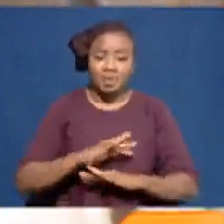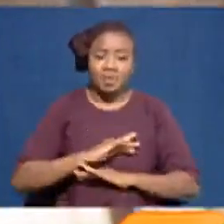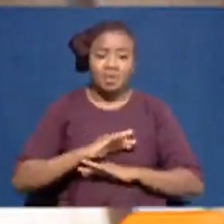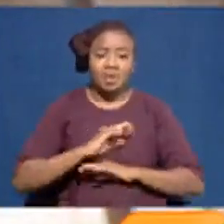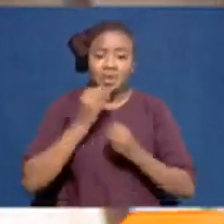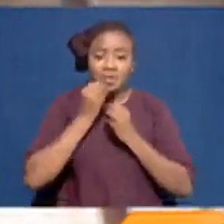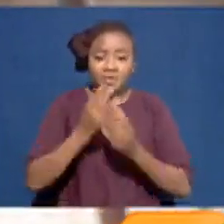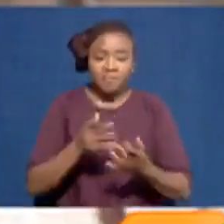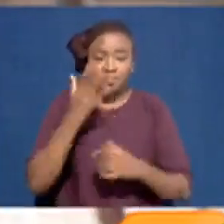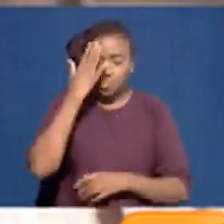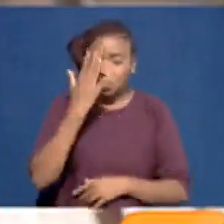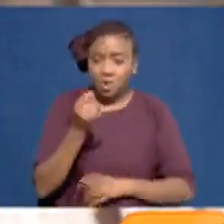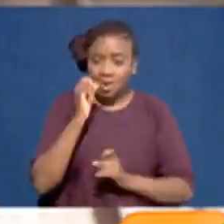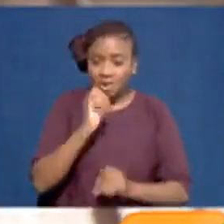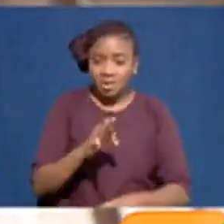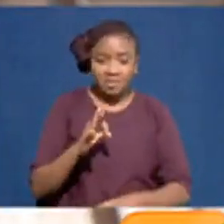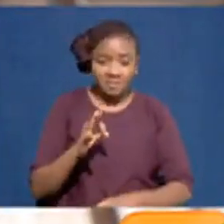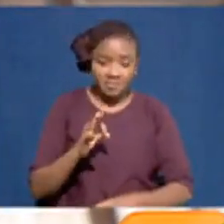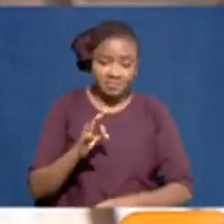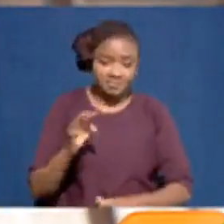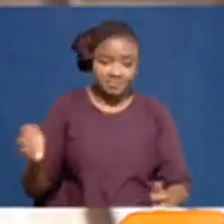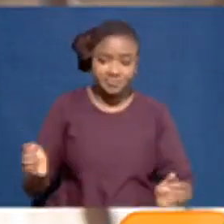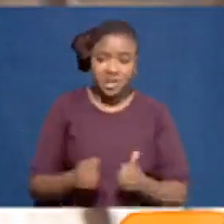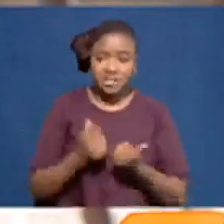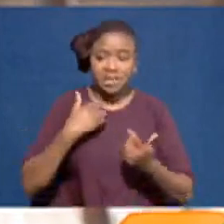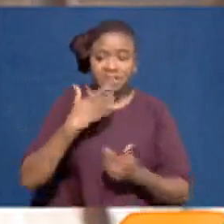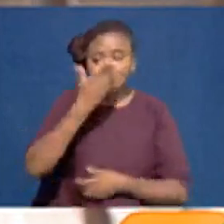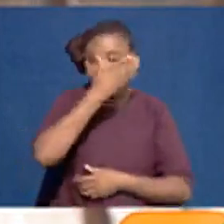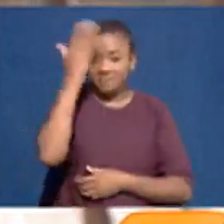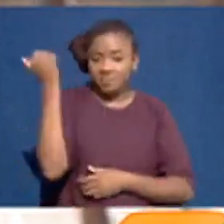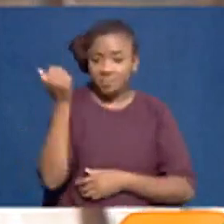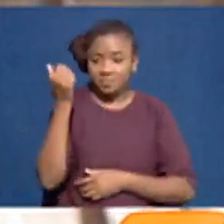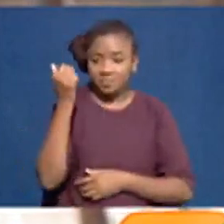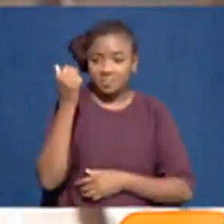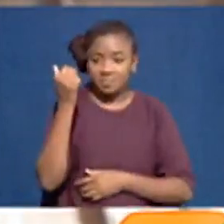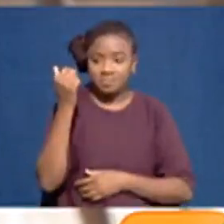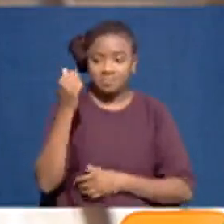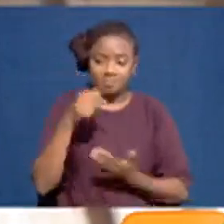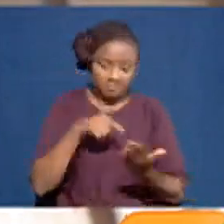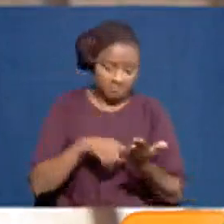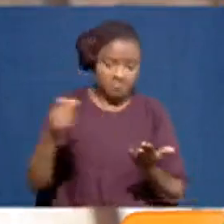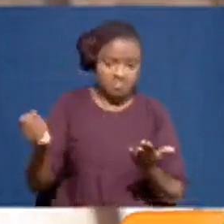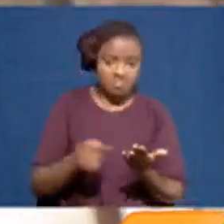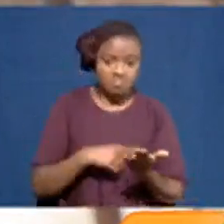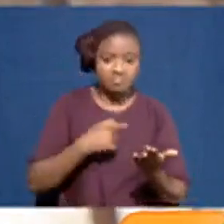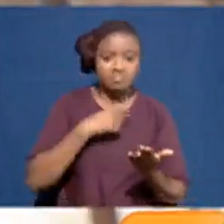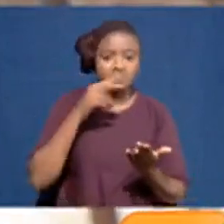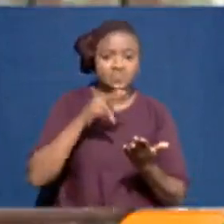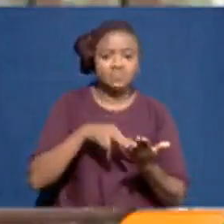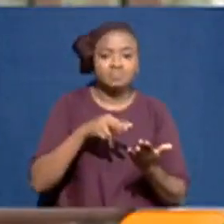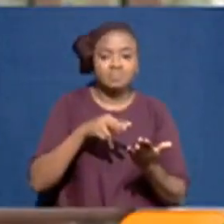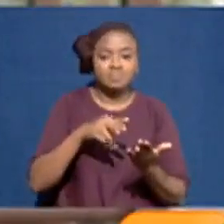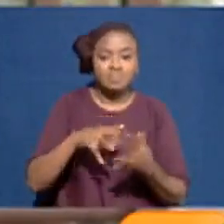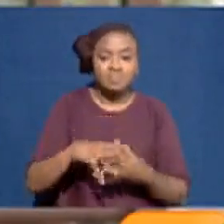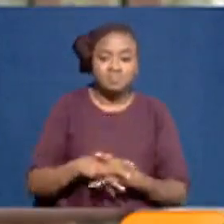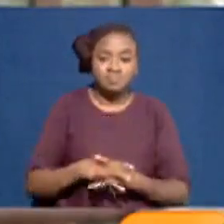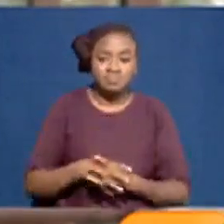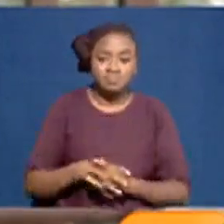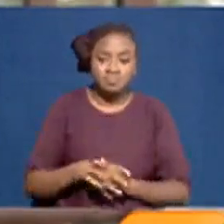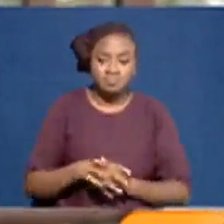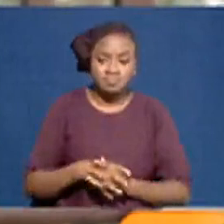hata nikiwa nilisahau wananikumbusha kwa simu. Message inaingia mara moja.